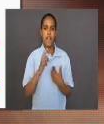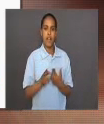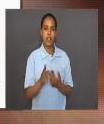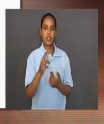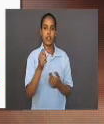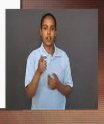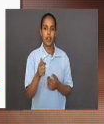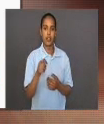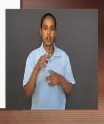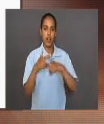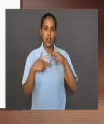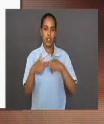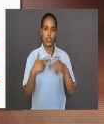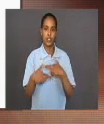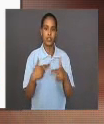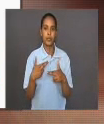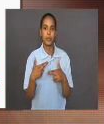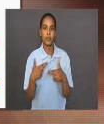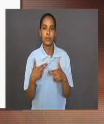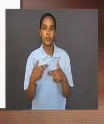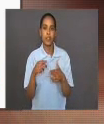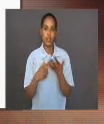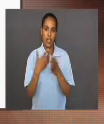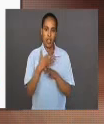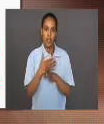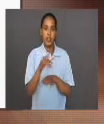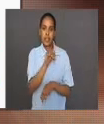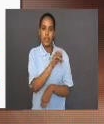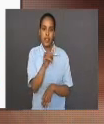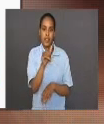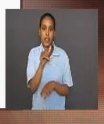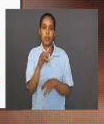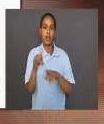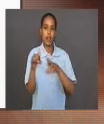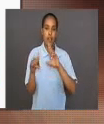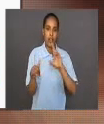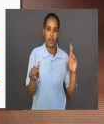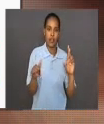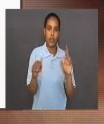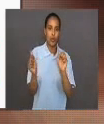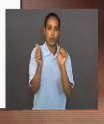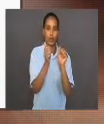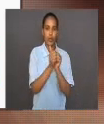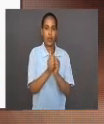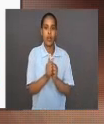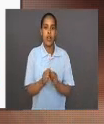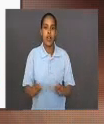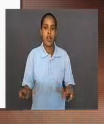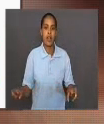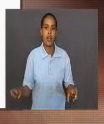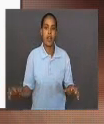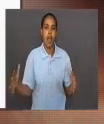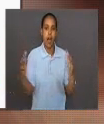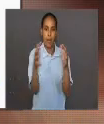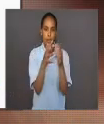faster rate of reaction than if the same reactant was all clumped